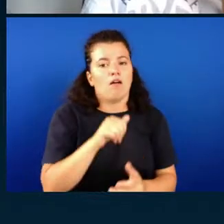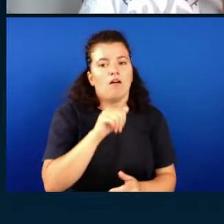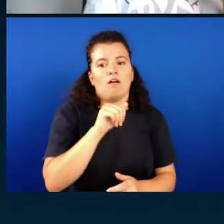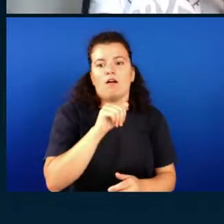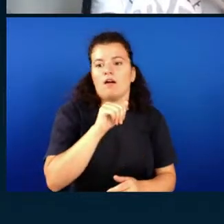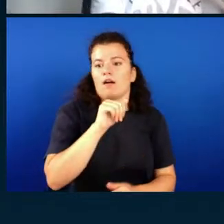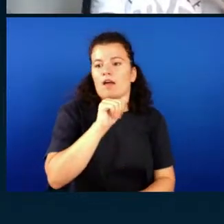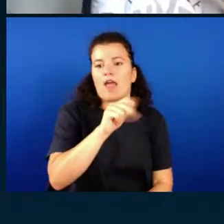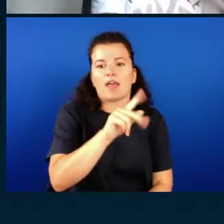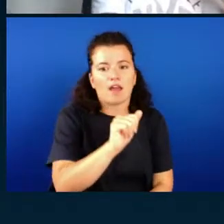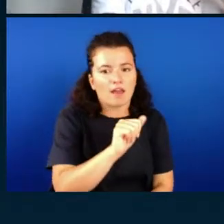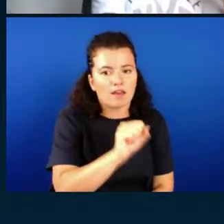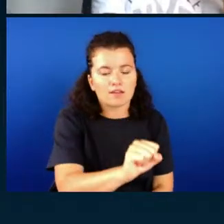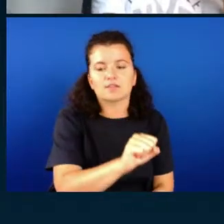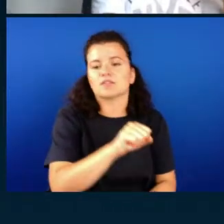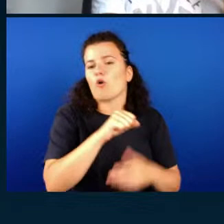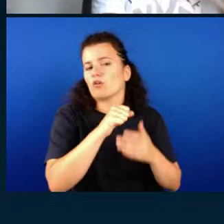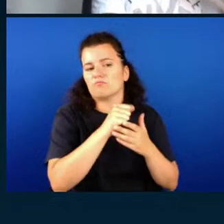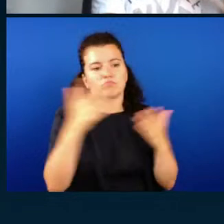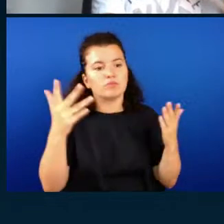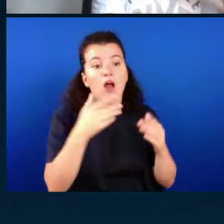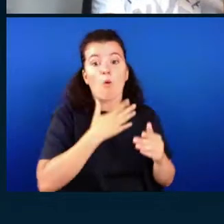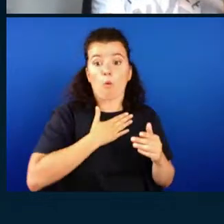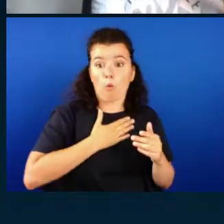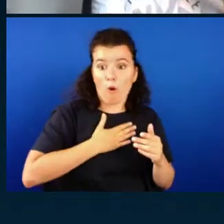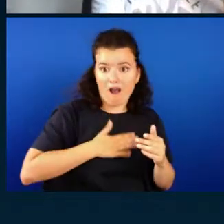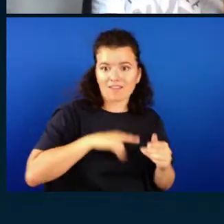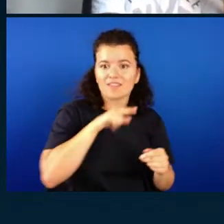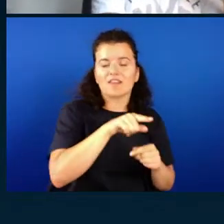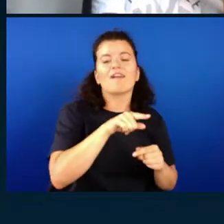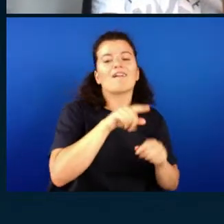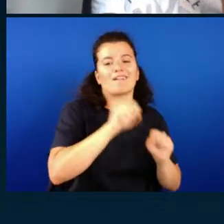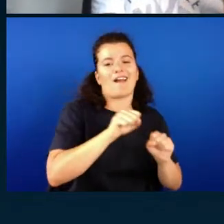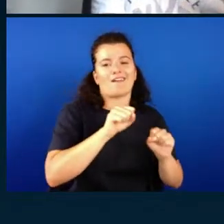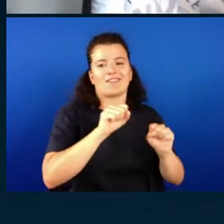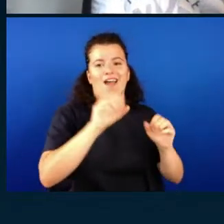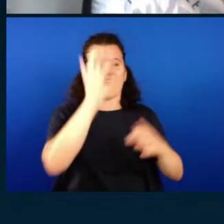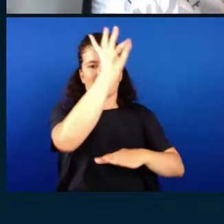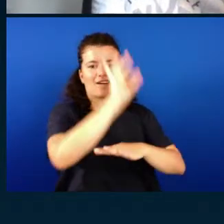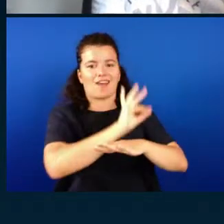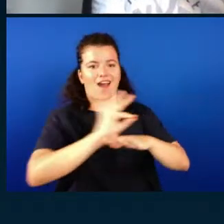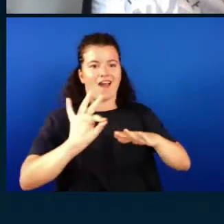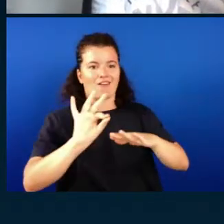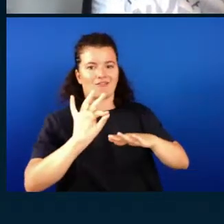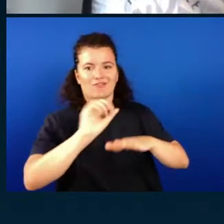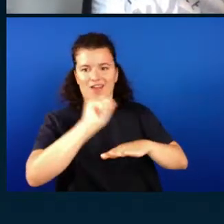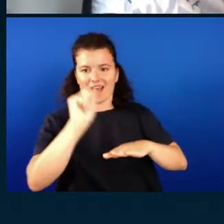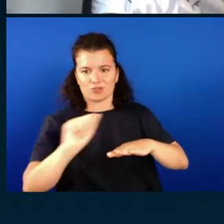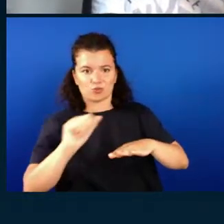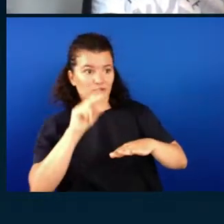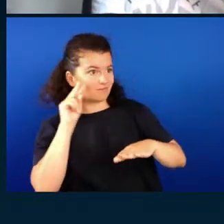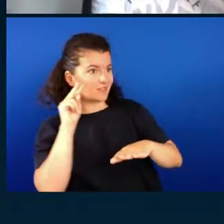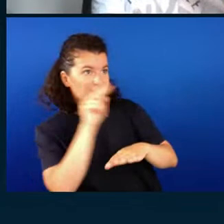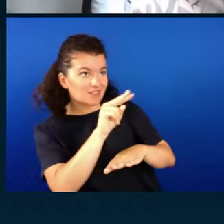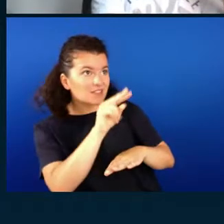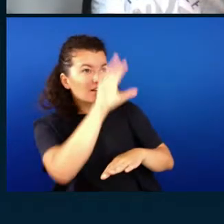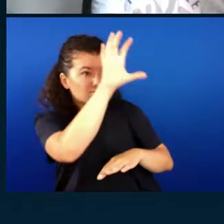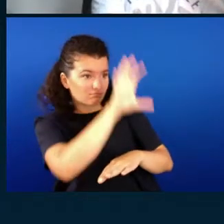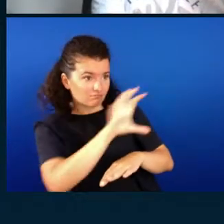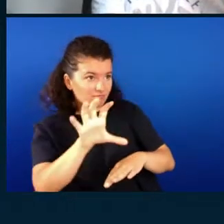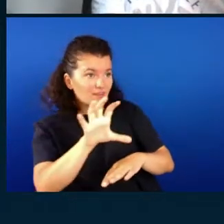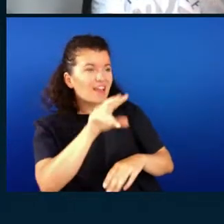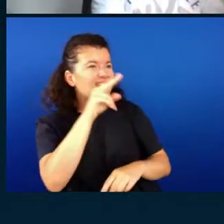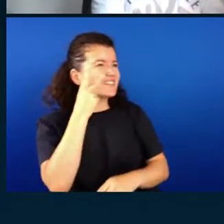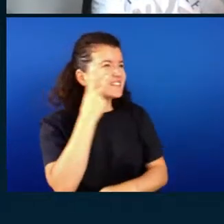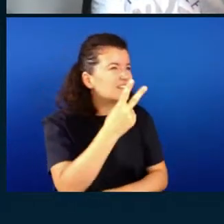cluster, I can check it with the Azure Resource Graph, change history API specifically, where you can see the